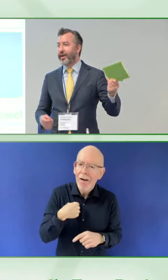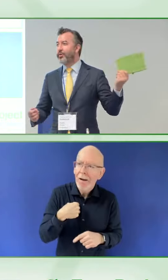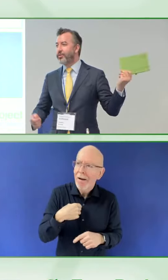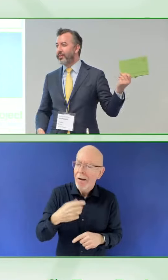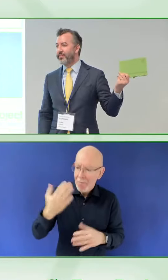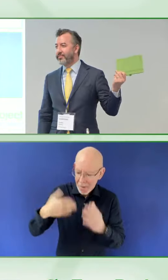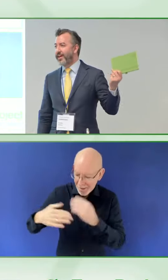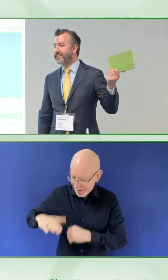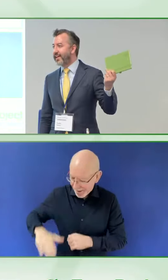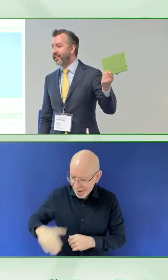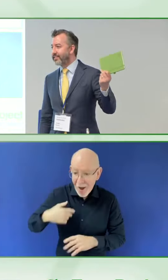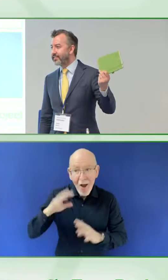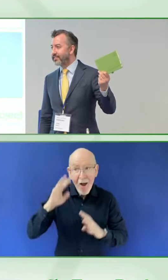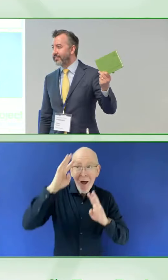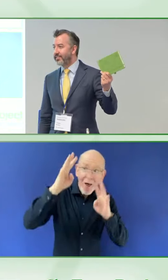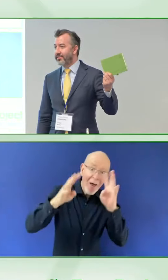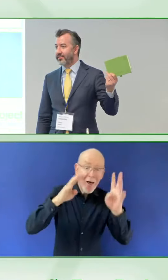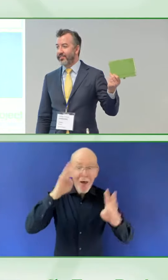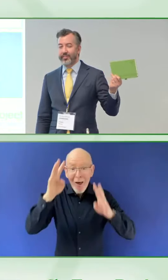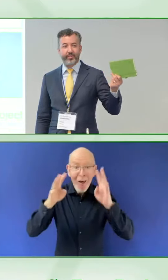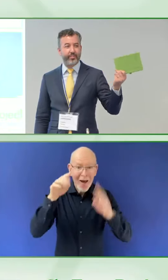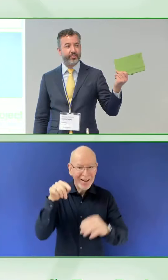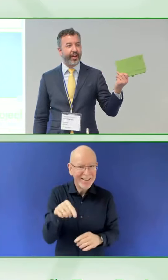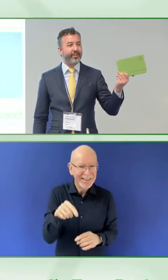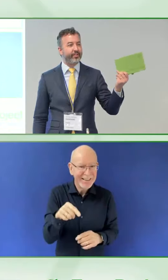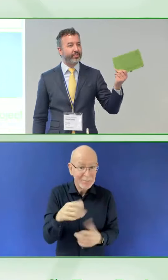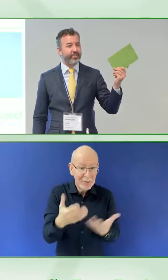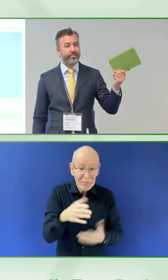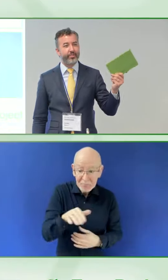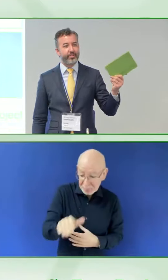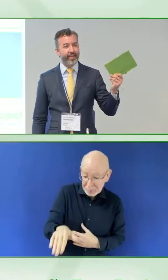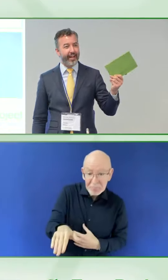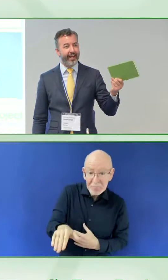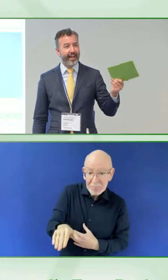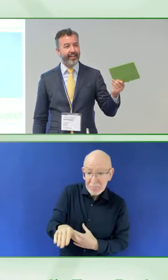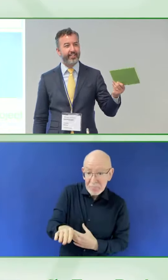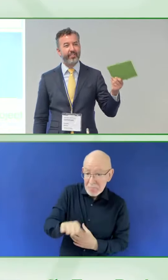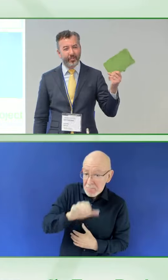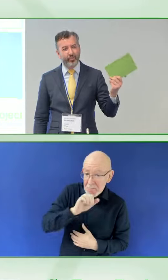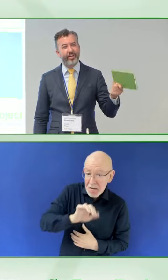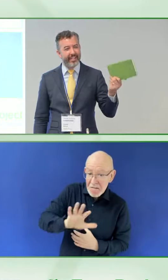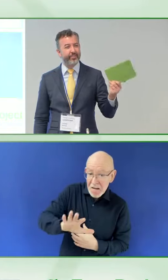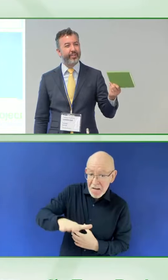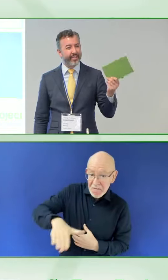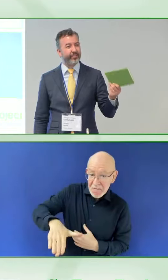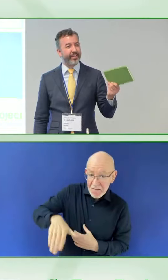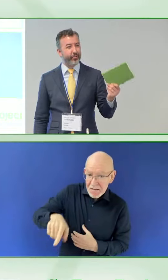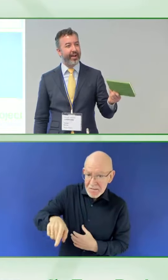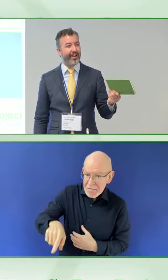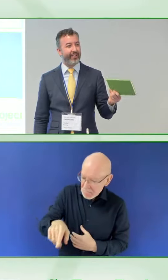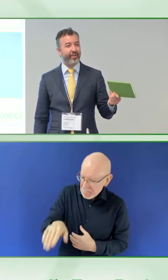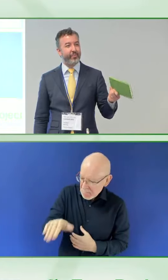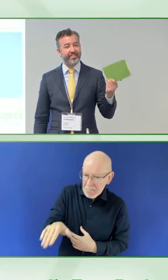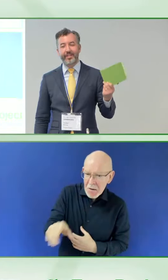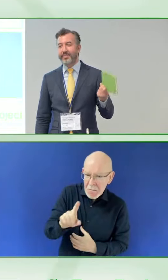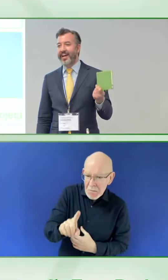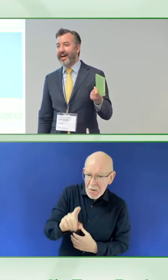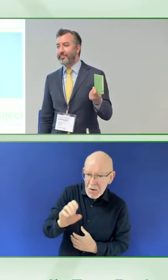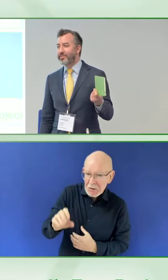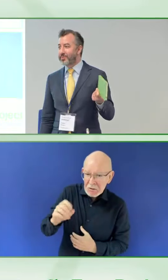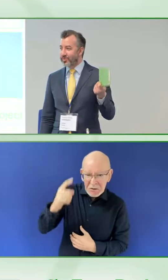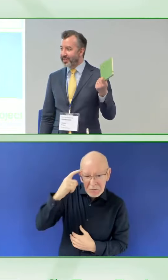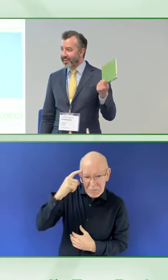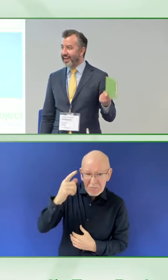notebook, they would do it in 10 seconds. Toddlers can do this kind of activity really, really, really well. But